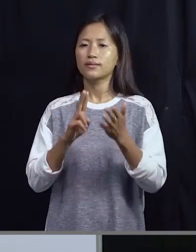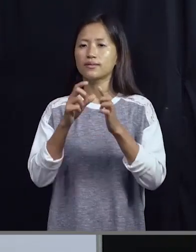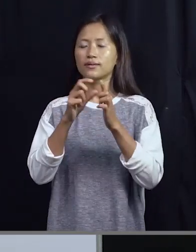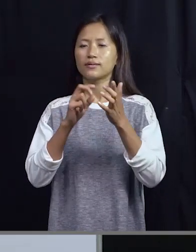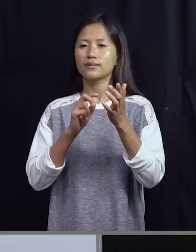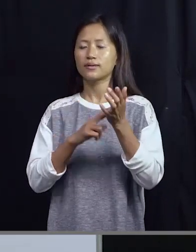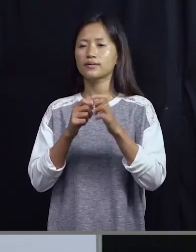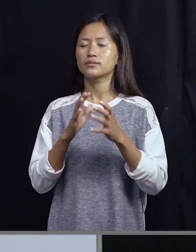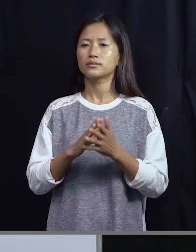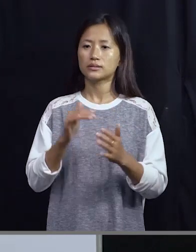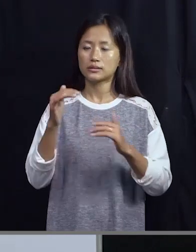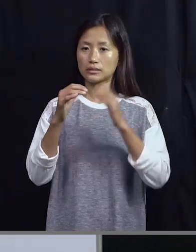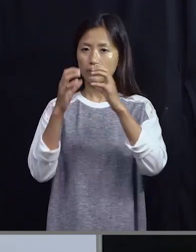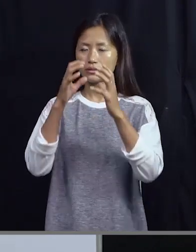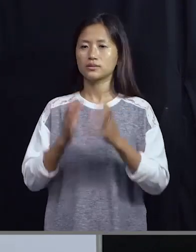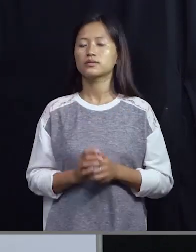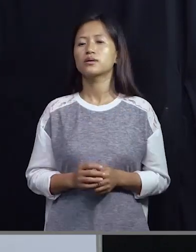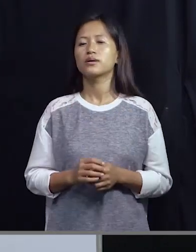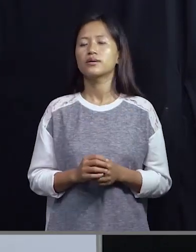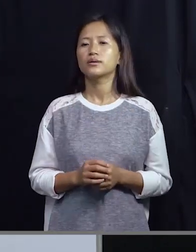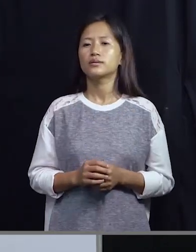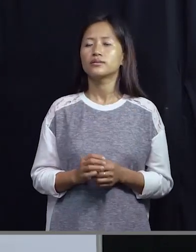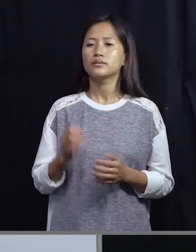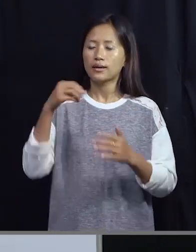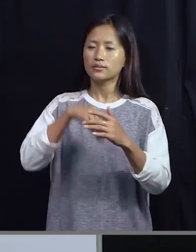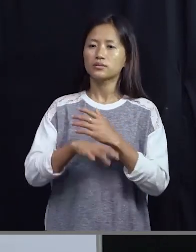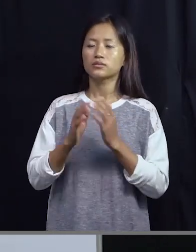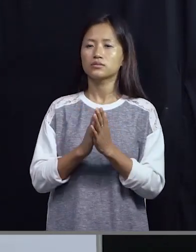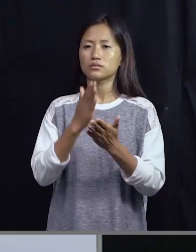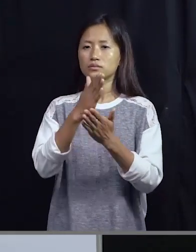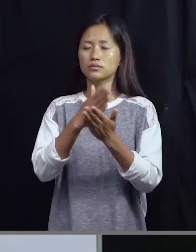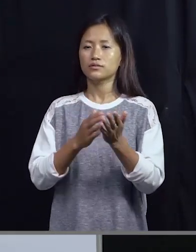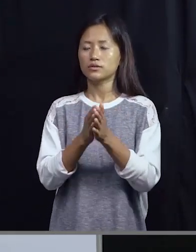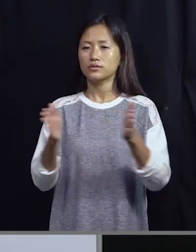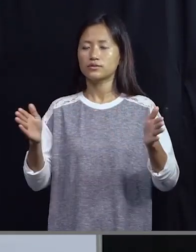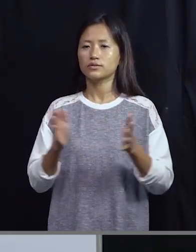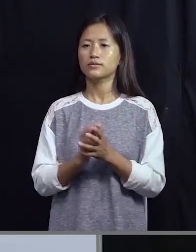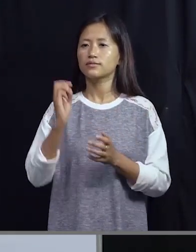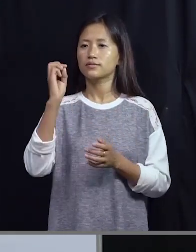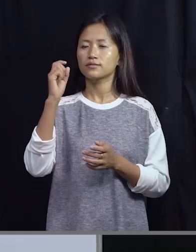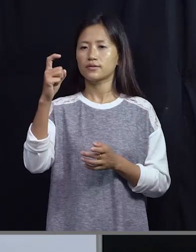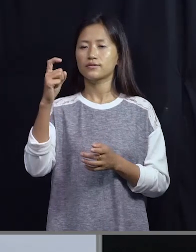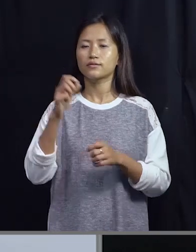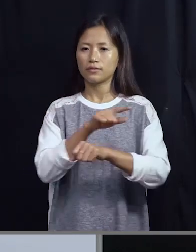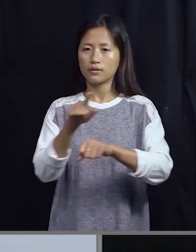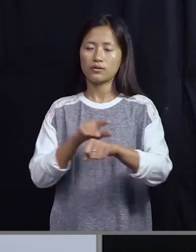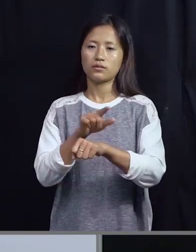DNA doubles, and then only subsequently, only enters into the division phase. It lasts for about 7 hours, and